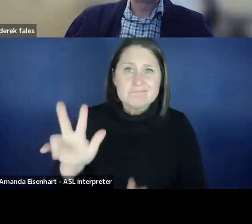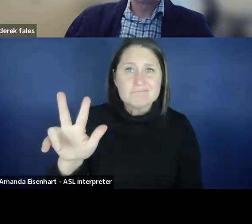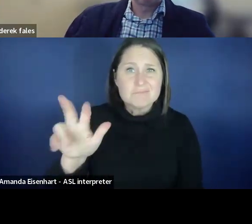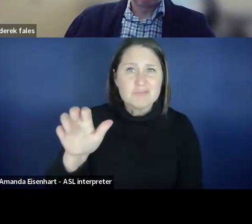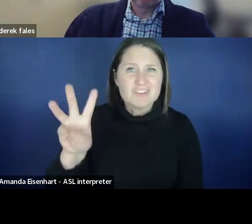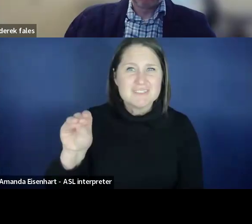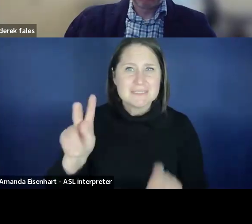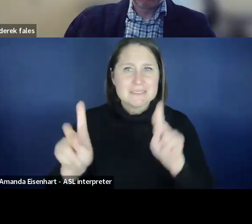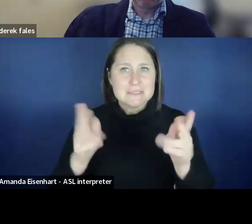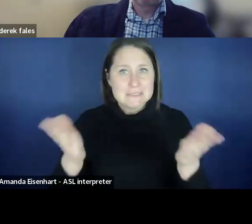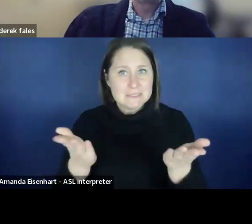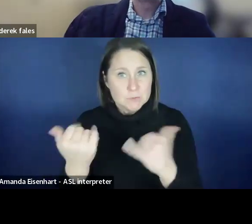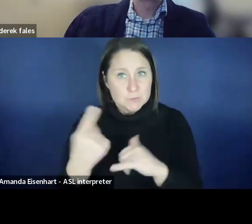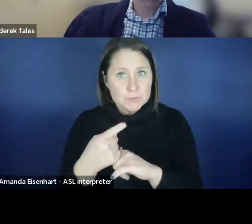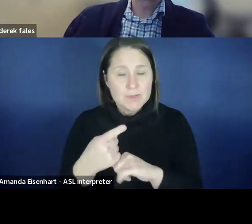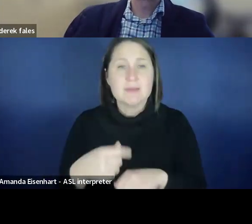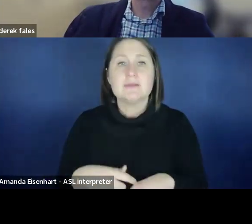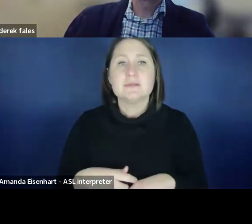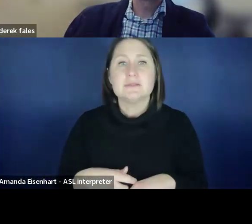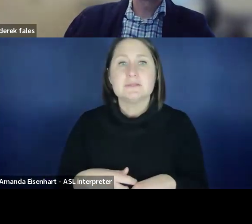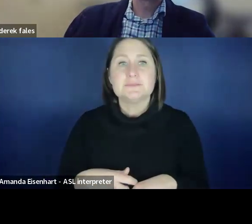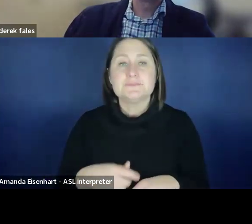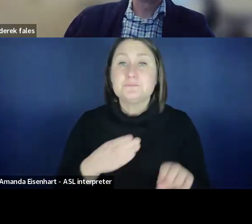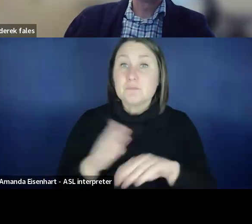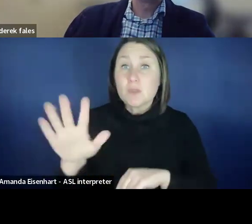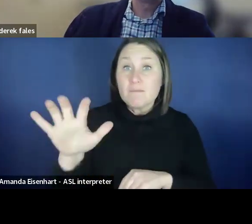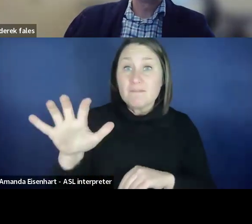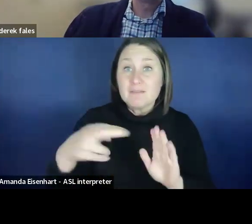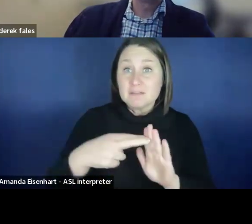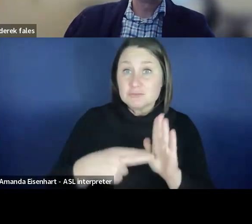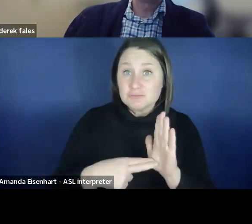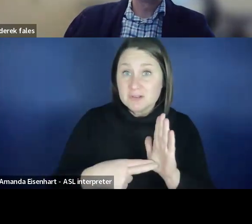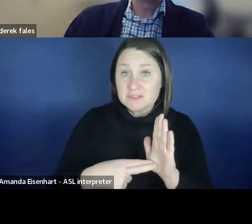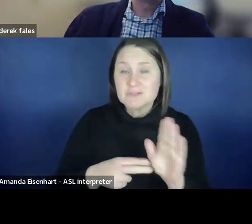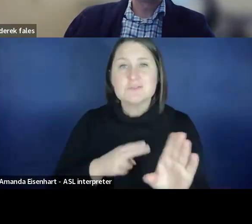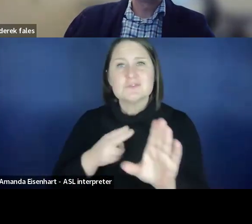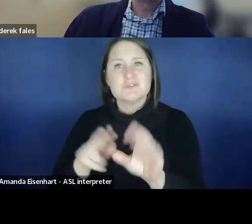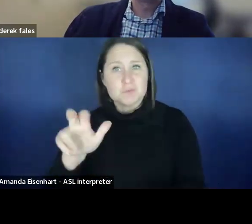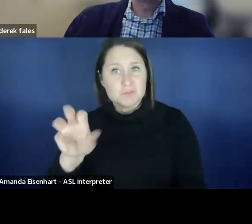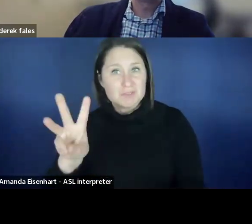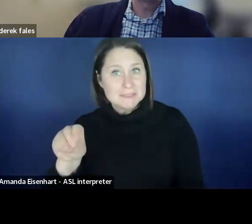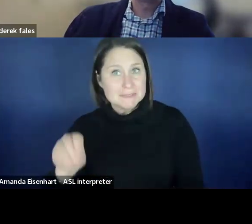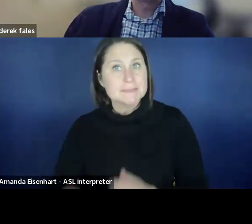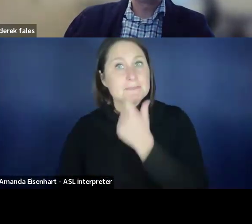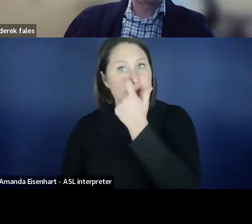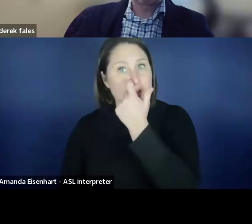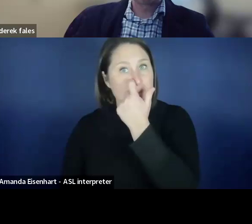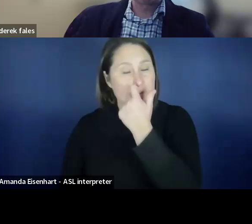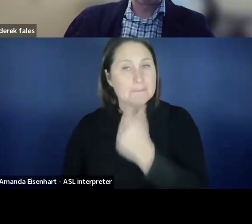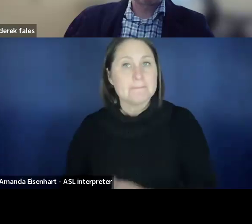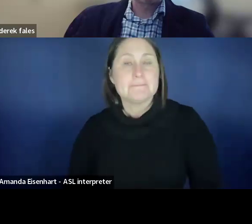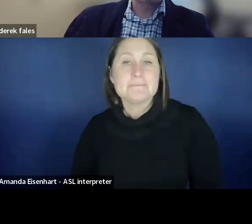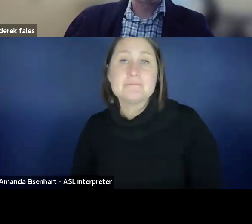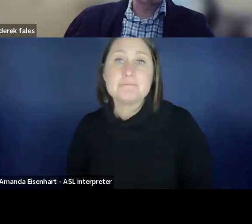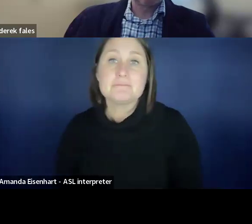360 people joining. We had over 500 people register for today. So you'll notice that